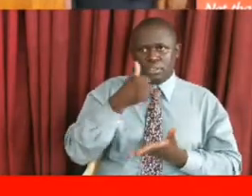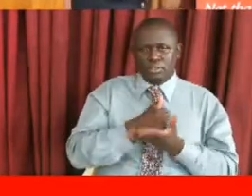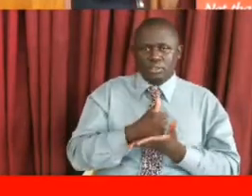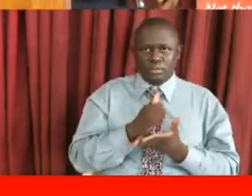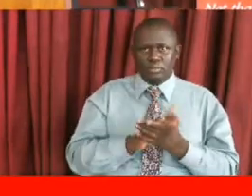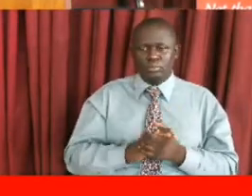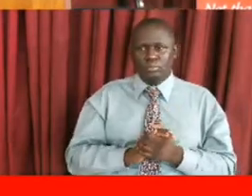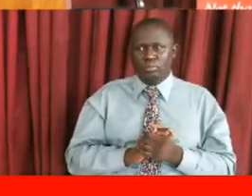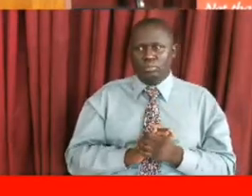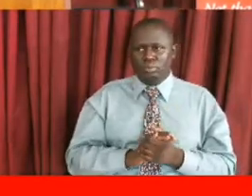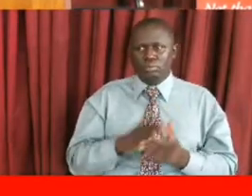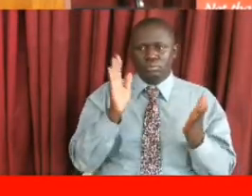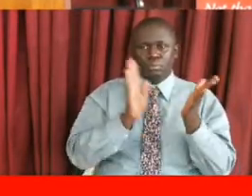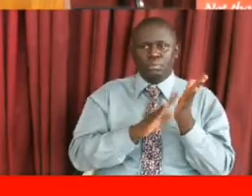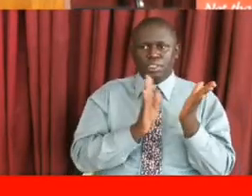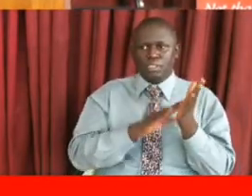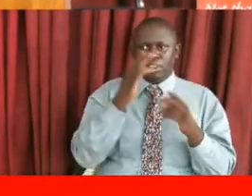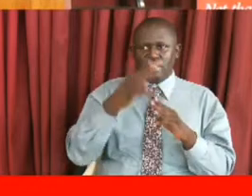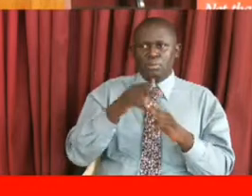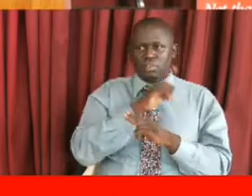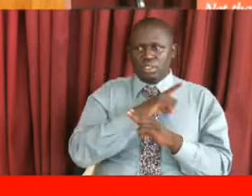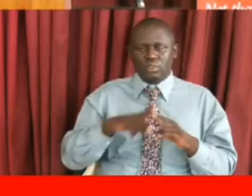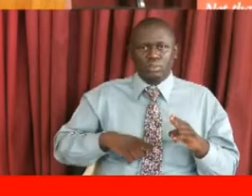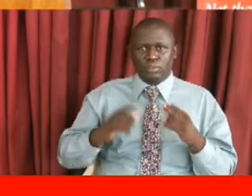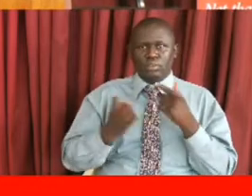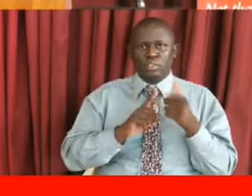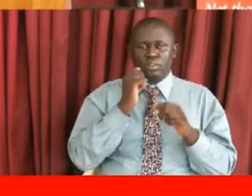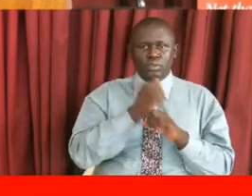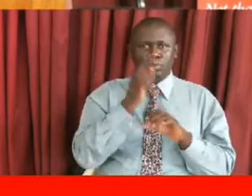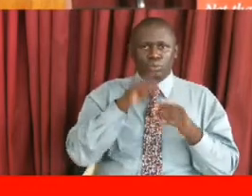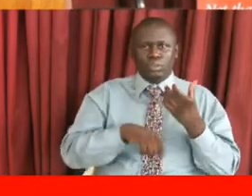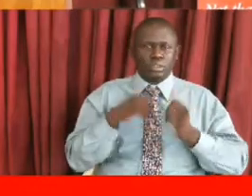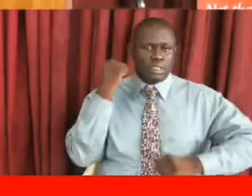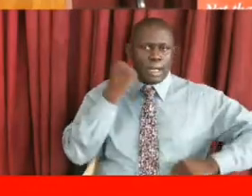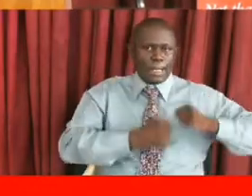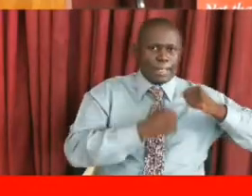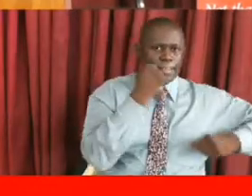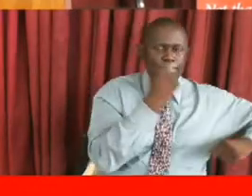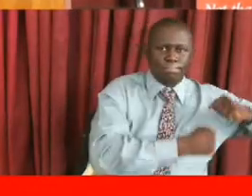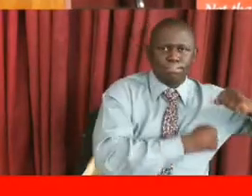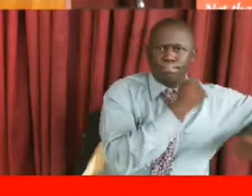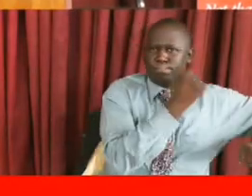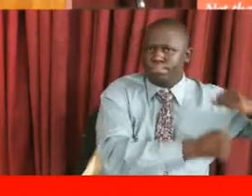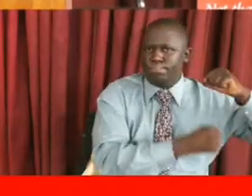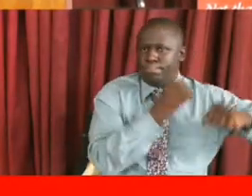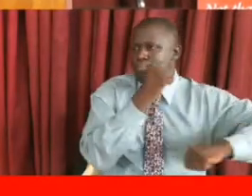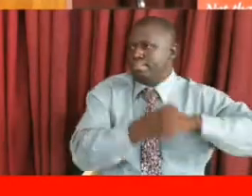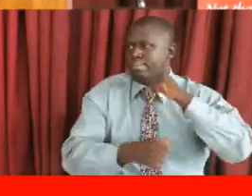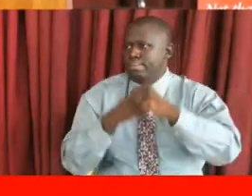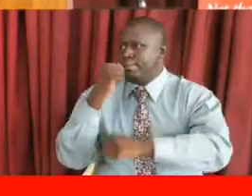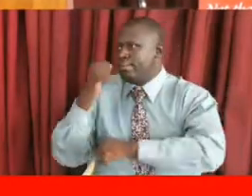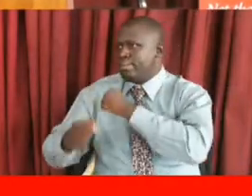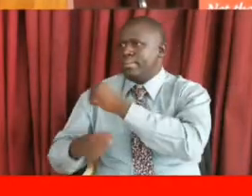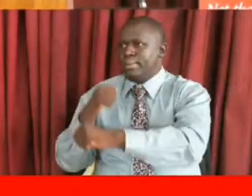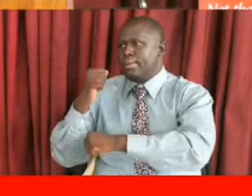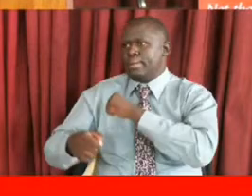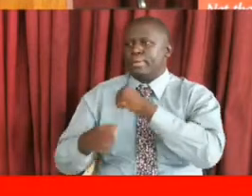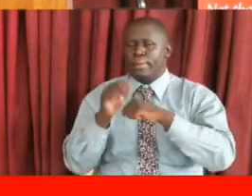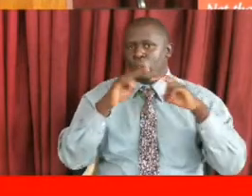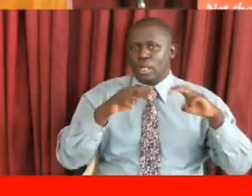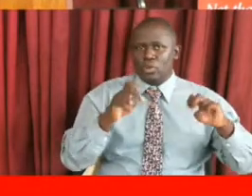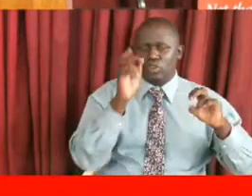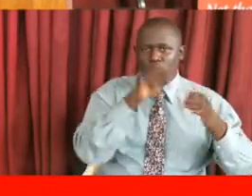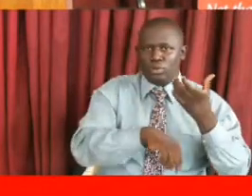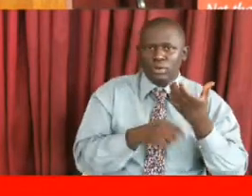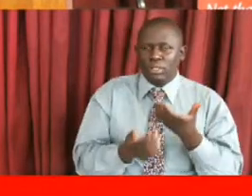amen praise the name of the Lord you run around run around looking for help